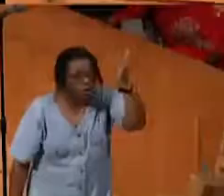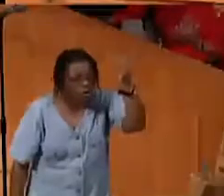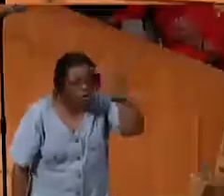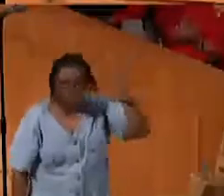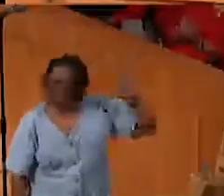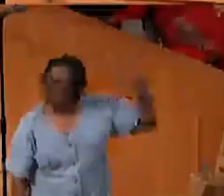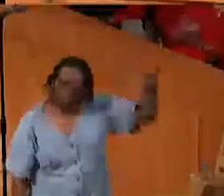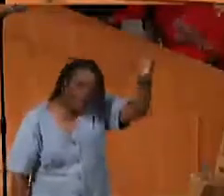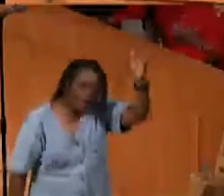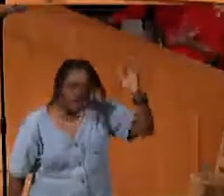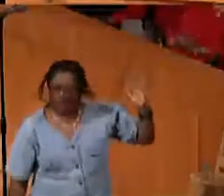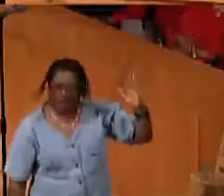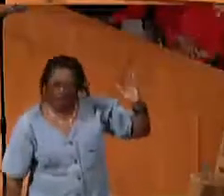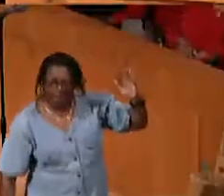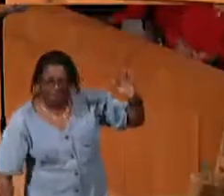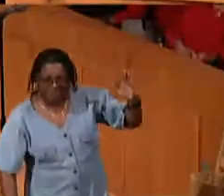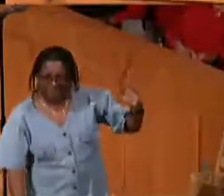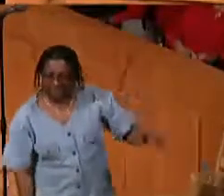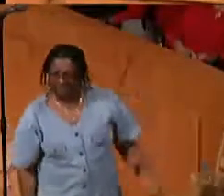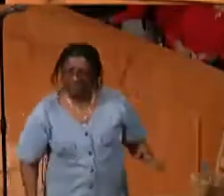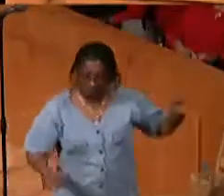Enlarge him.